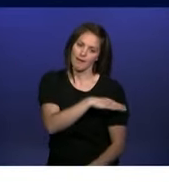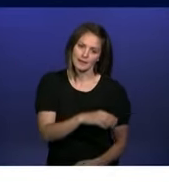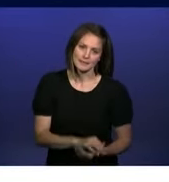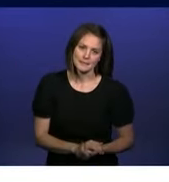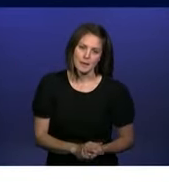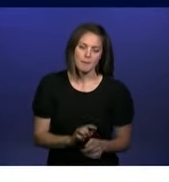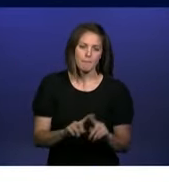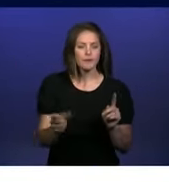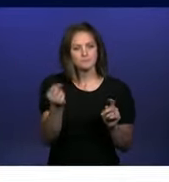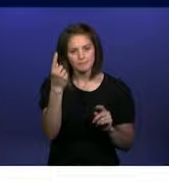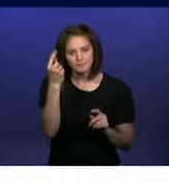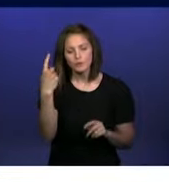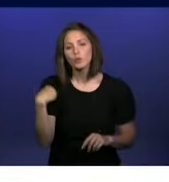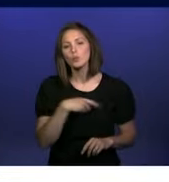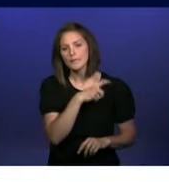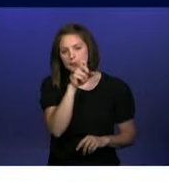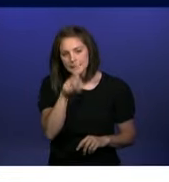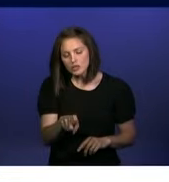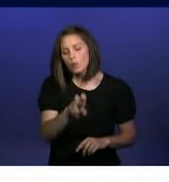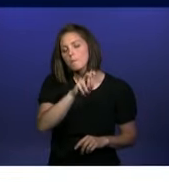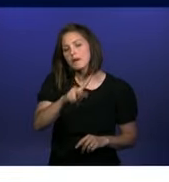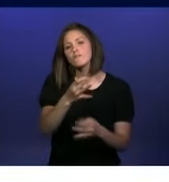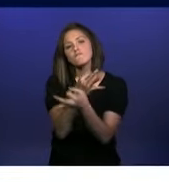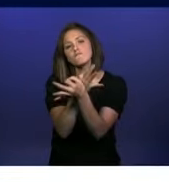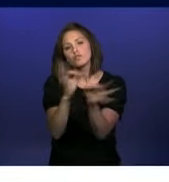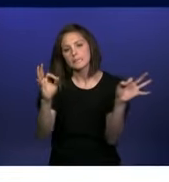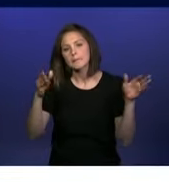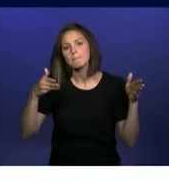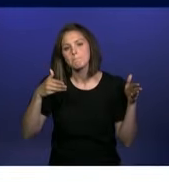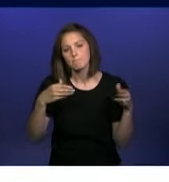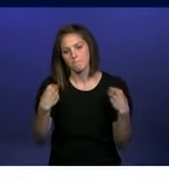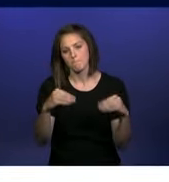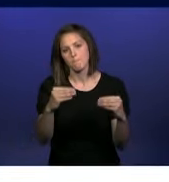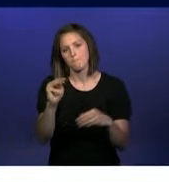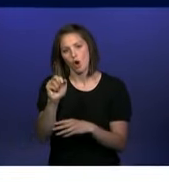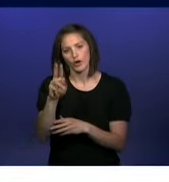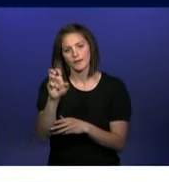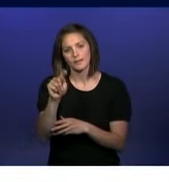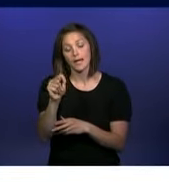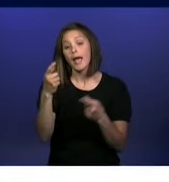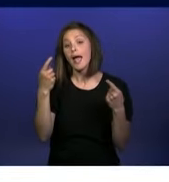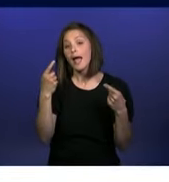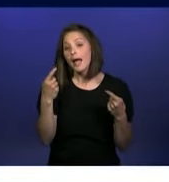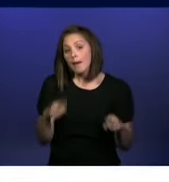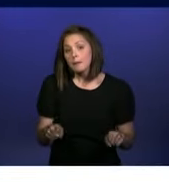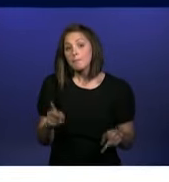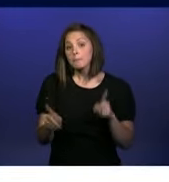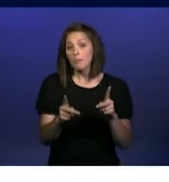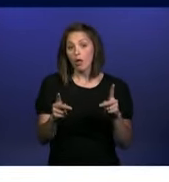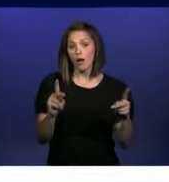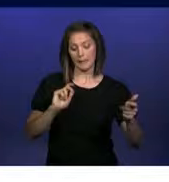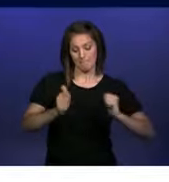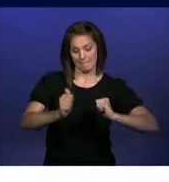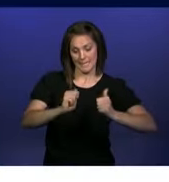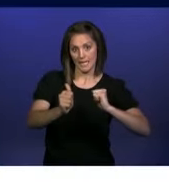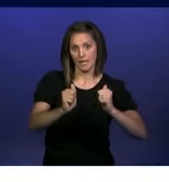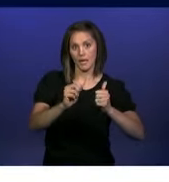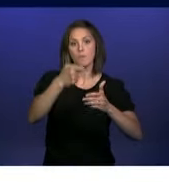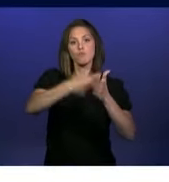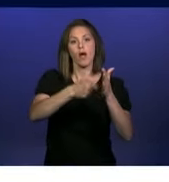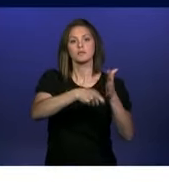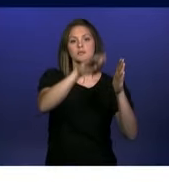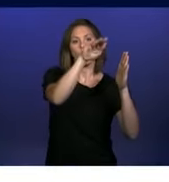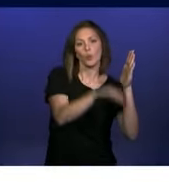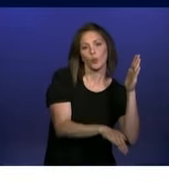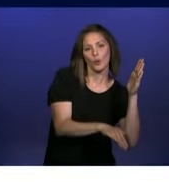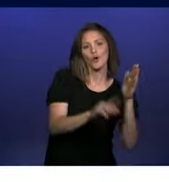But look, we need to return to free markets. When you have people competing in a free market, then prices go down and quality goes up.